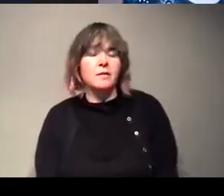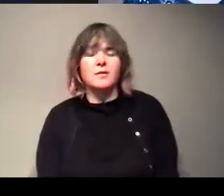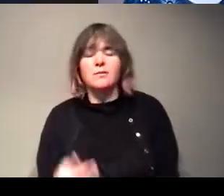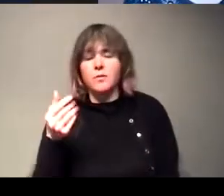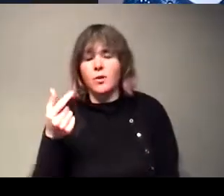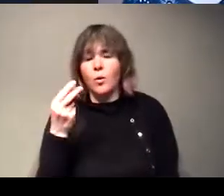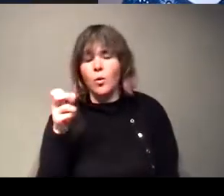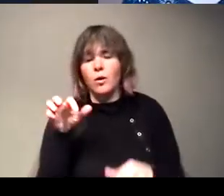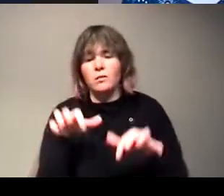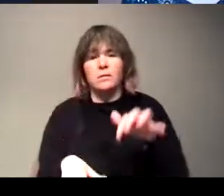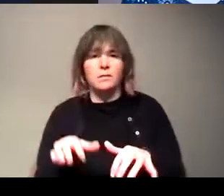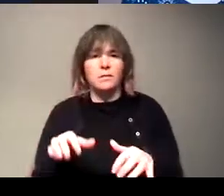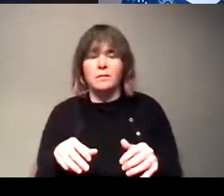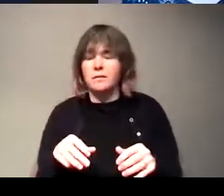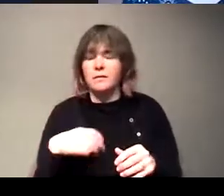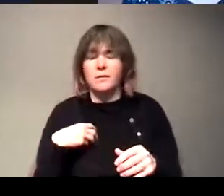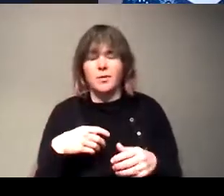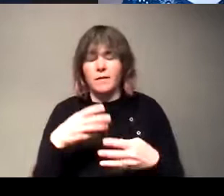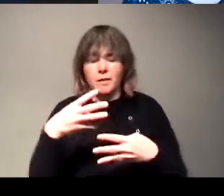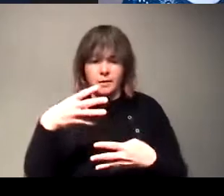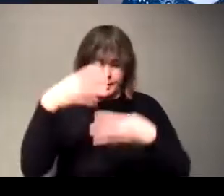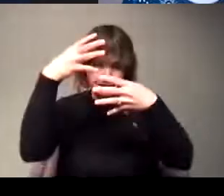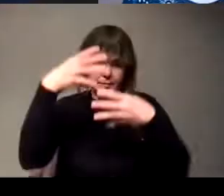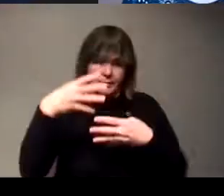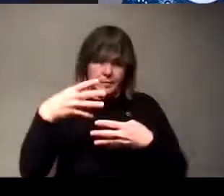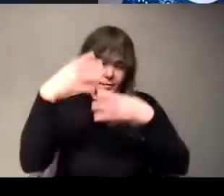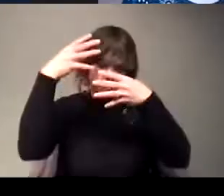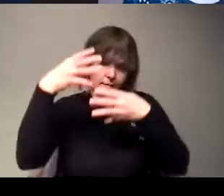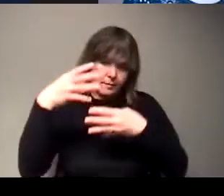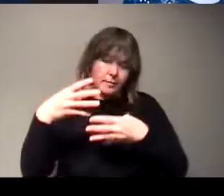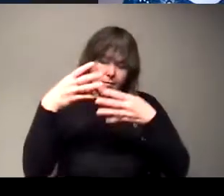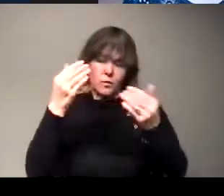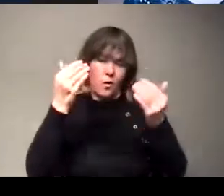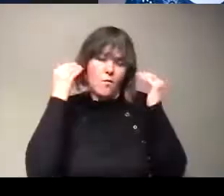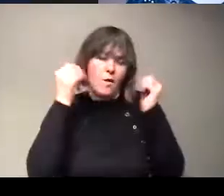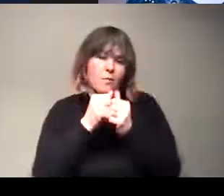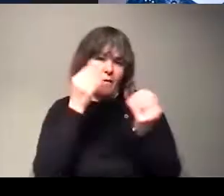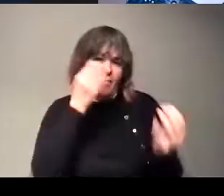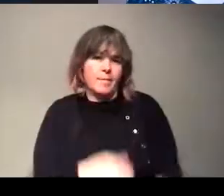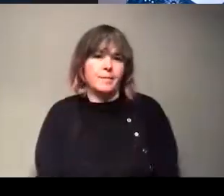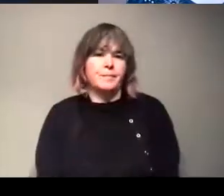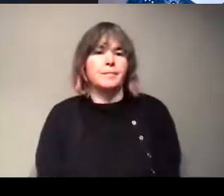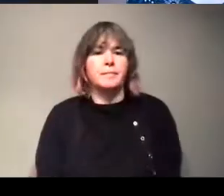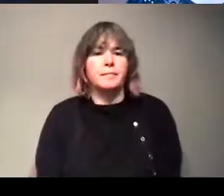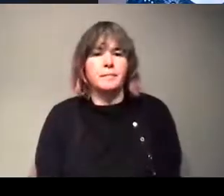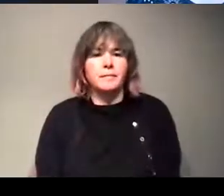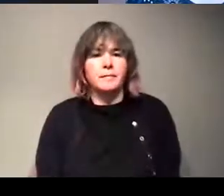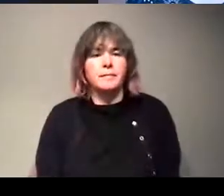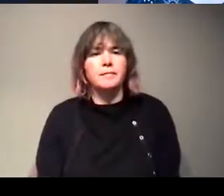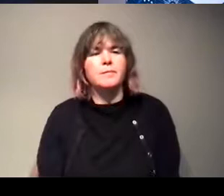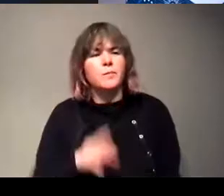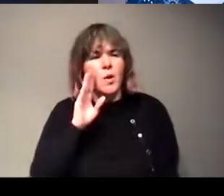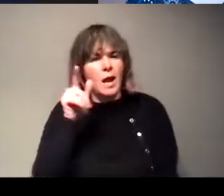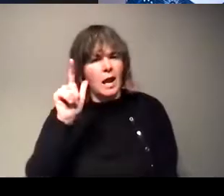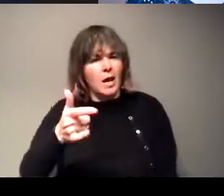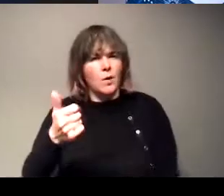You don't even have to leave the first page and you will be completely overwhelmed with clone information. We do know later, I don't know